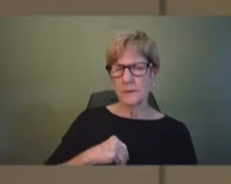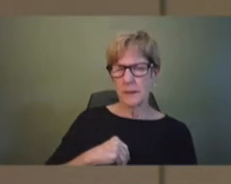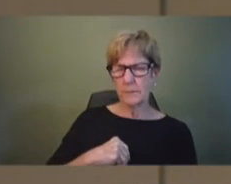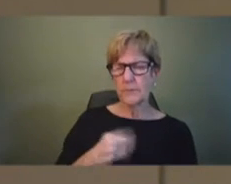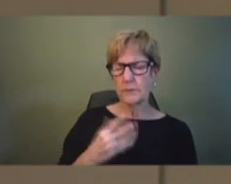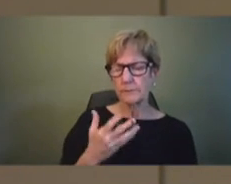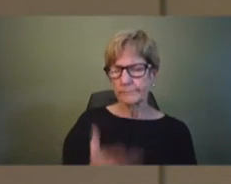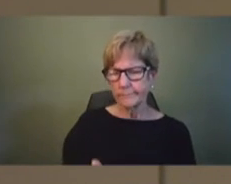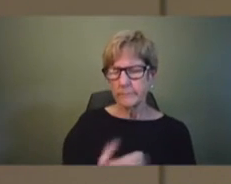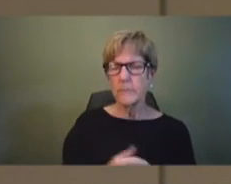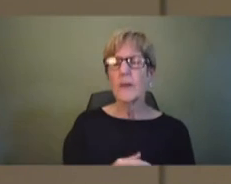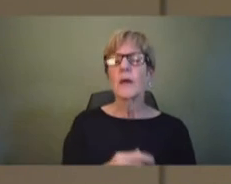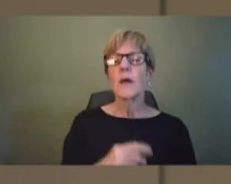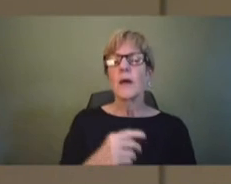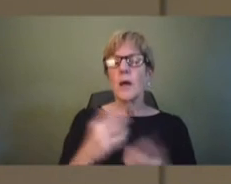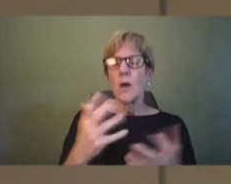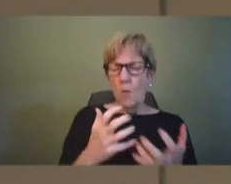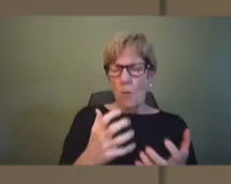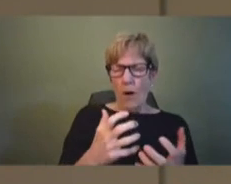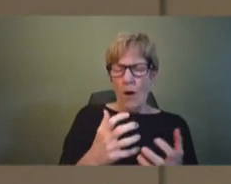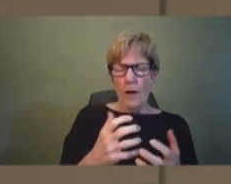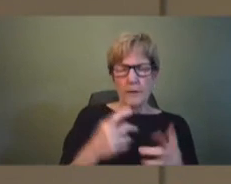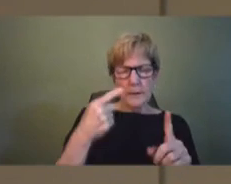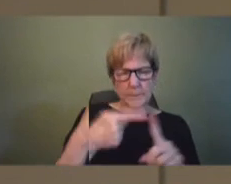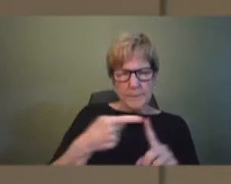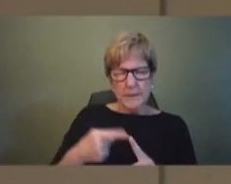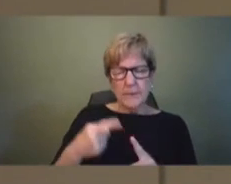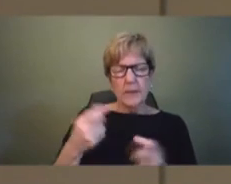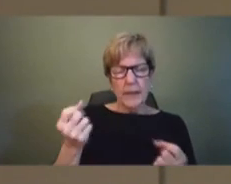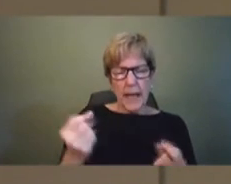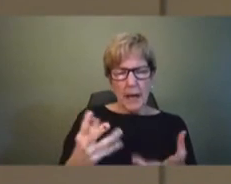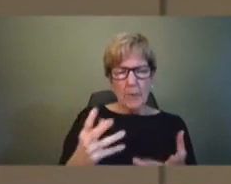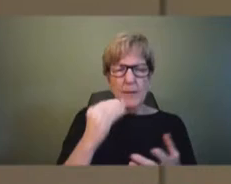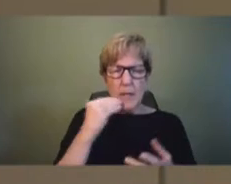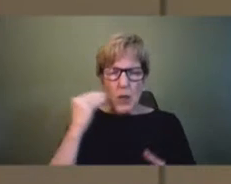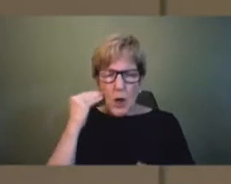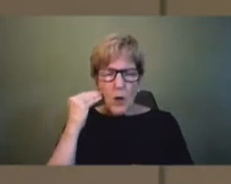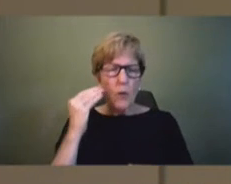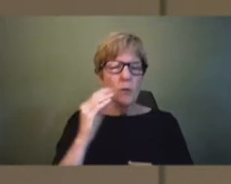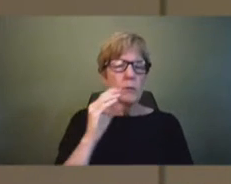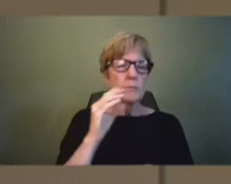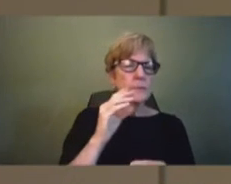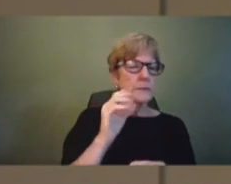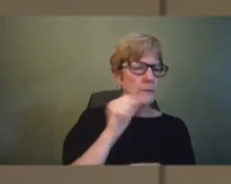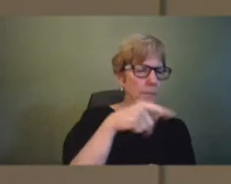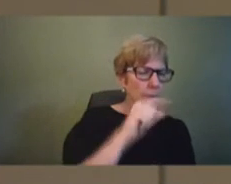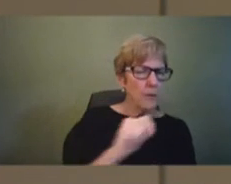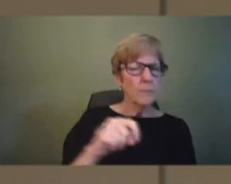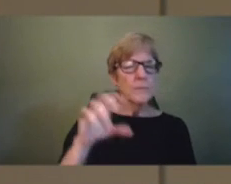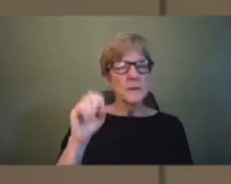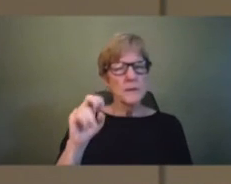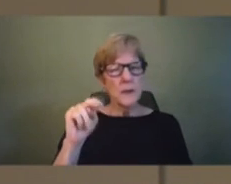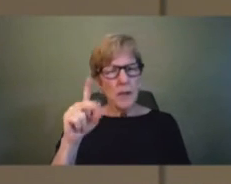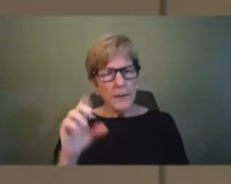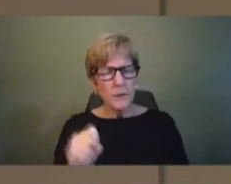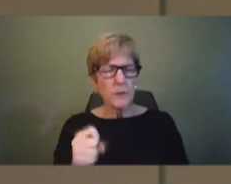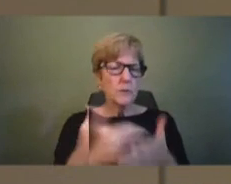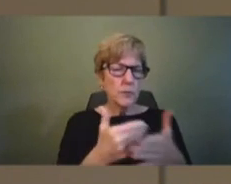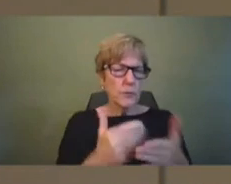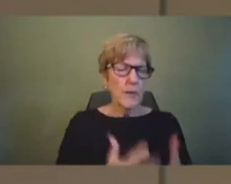specifics on number of units uh that will be part of this uh neighborhood 2 place